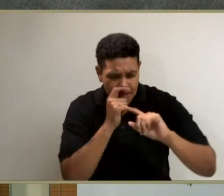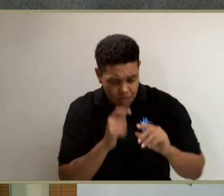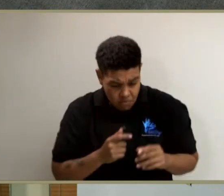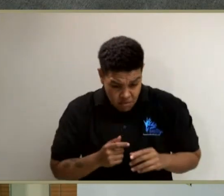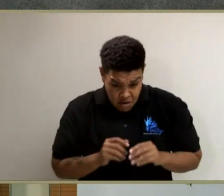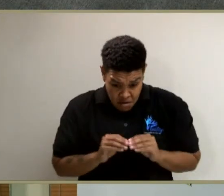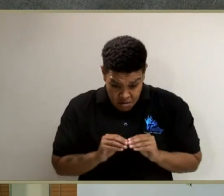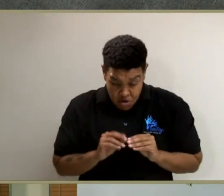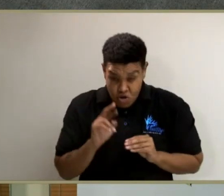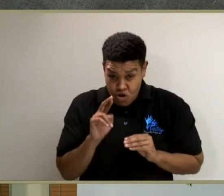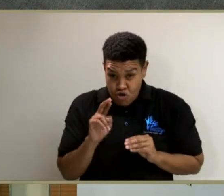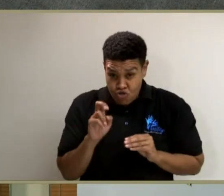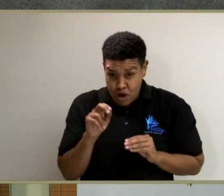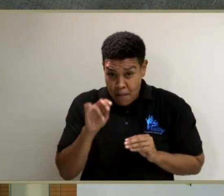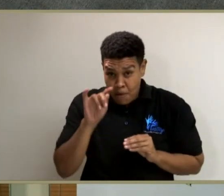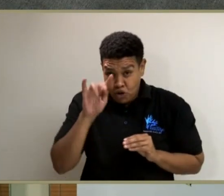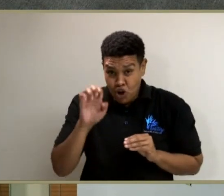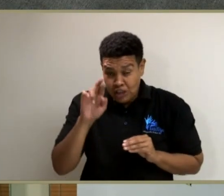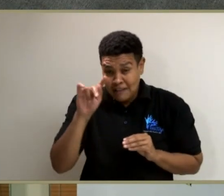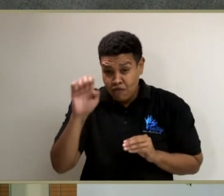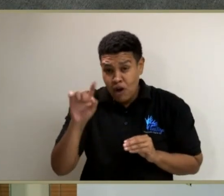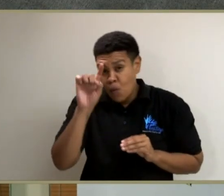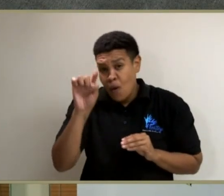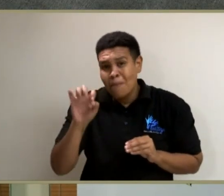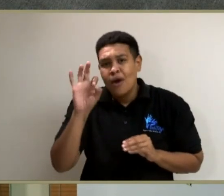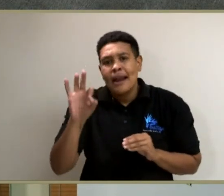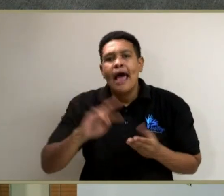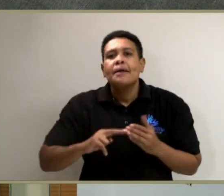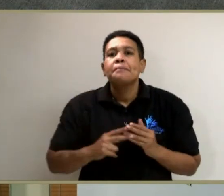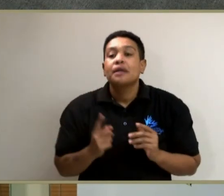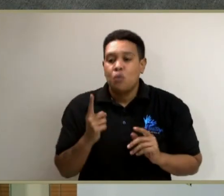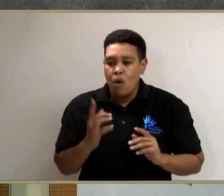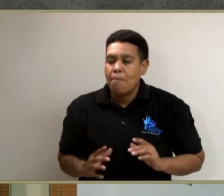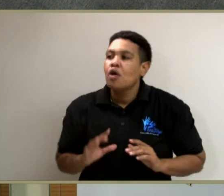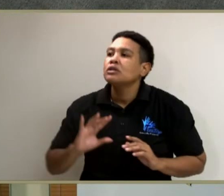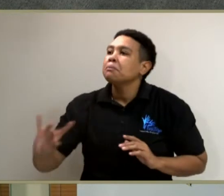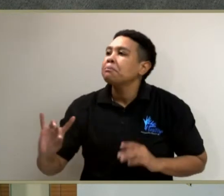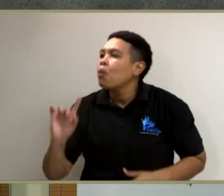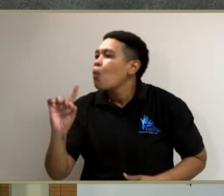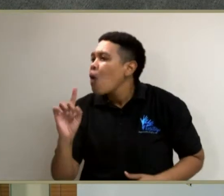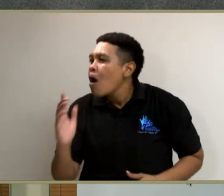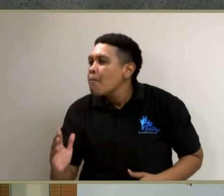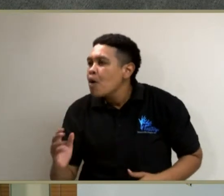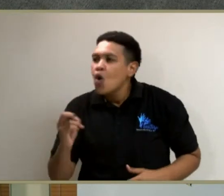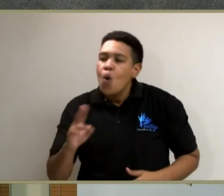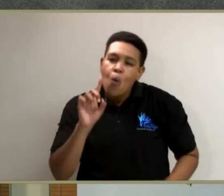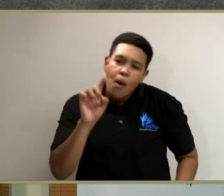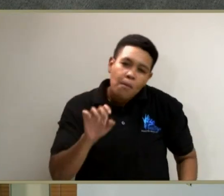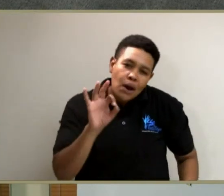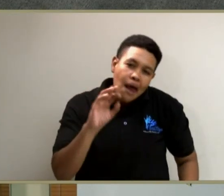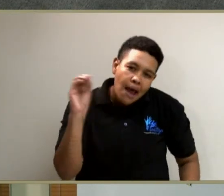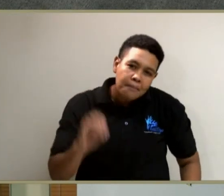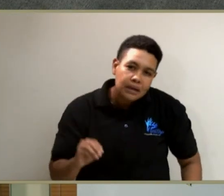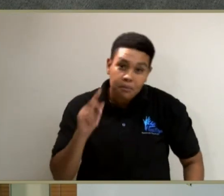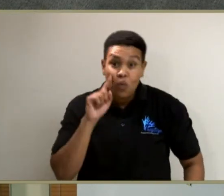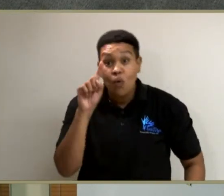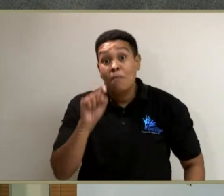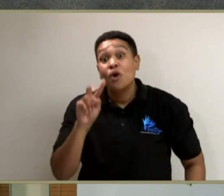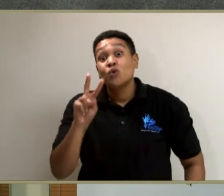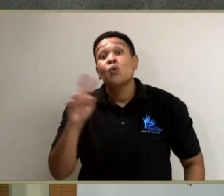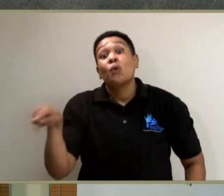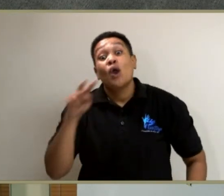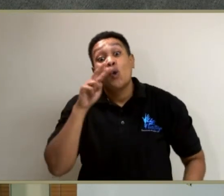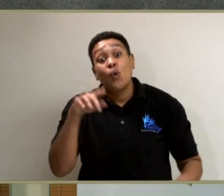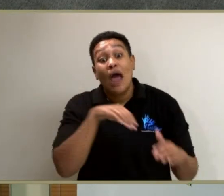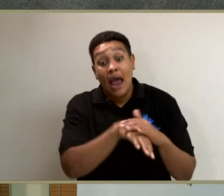of 1.9 when we look at confirmed cases, 1.9, 1.2 when we look at admissions, and we see once it is